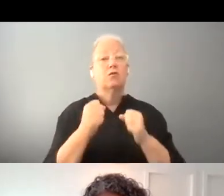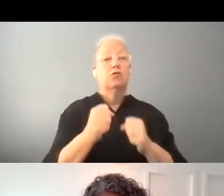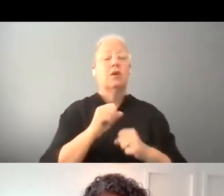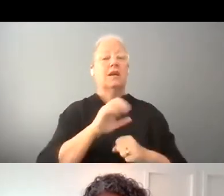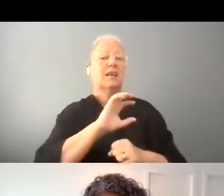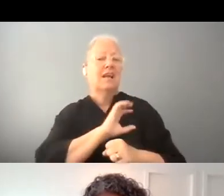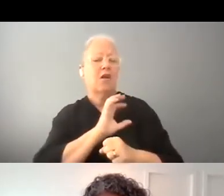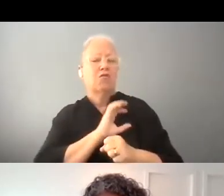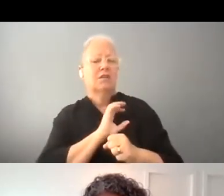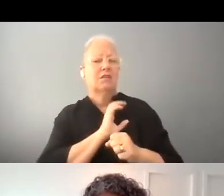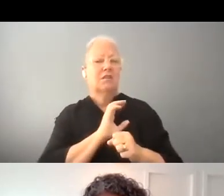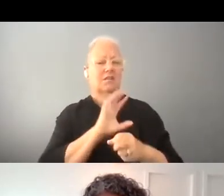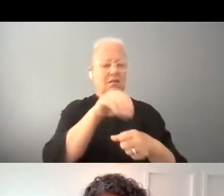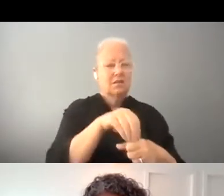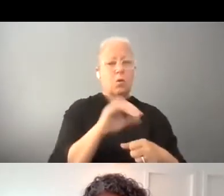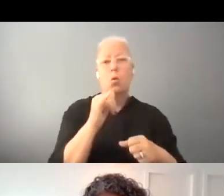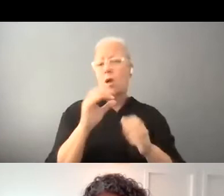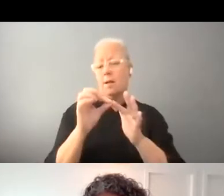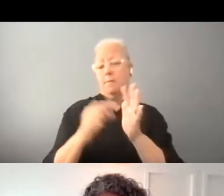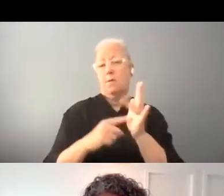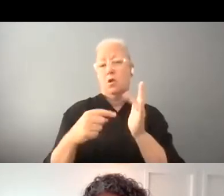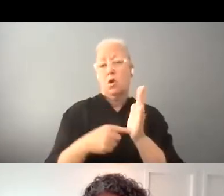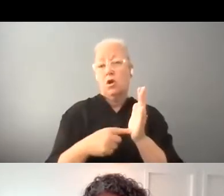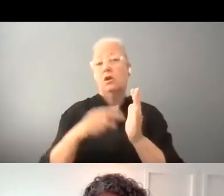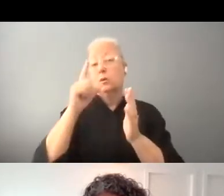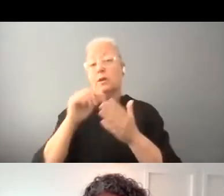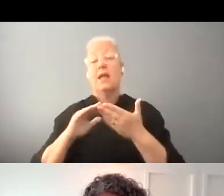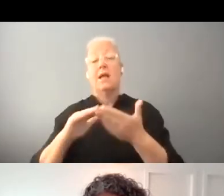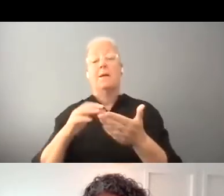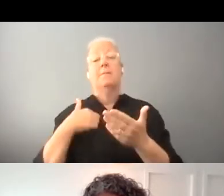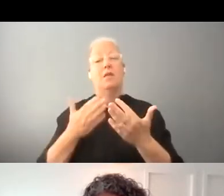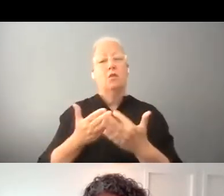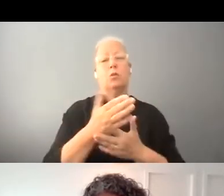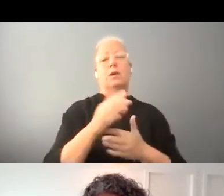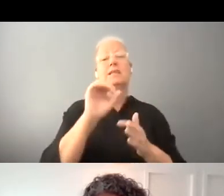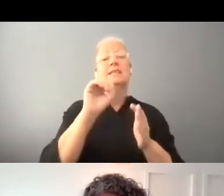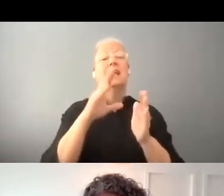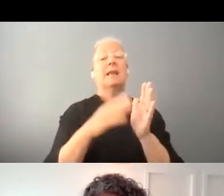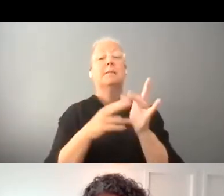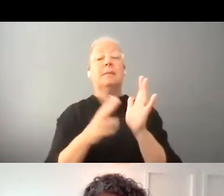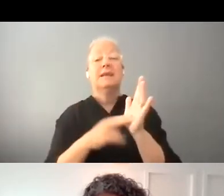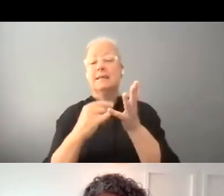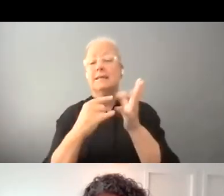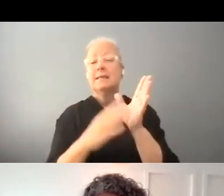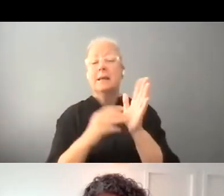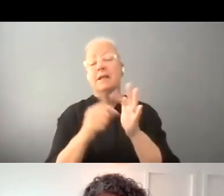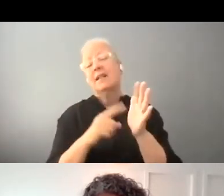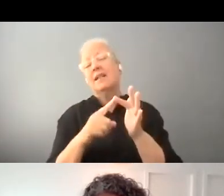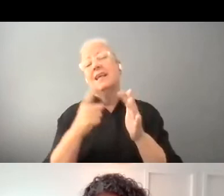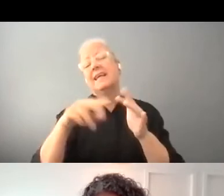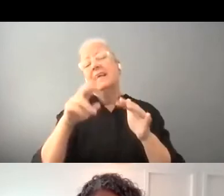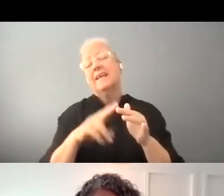sense of a plot that could drive us through that 10-minute sample, or at least, if it's 10 minutes of a longer